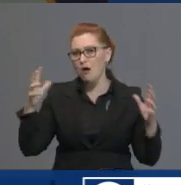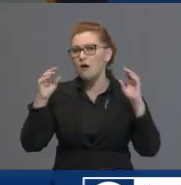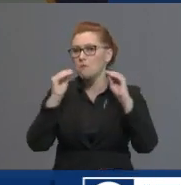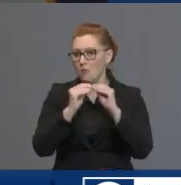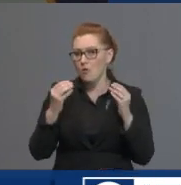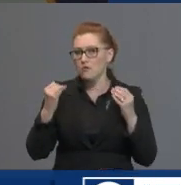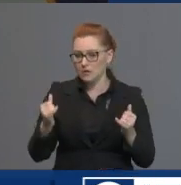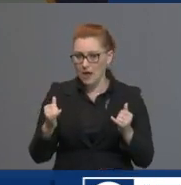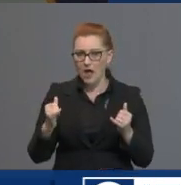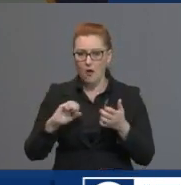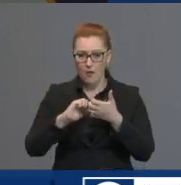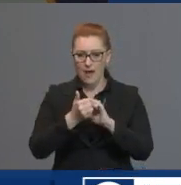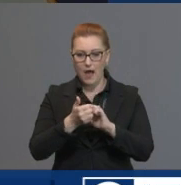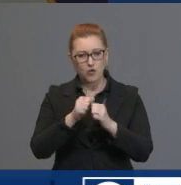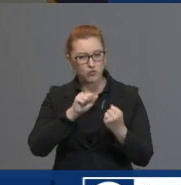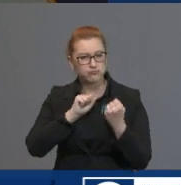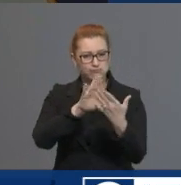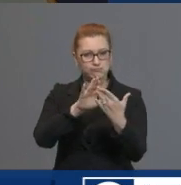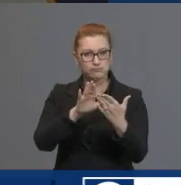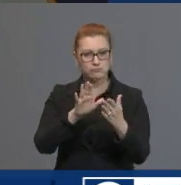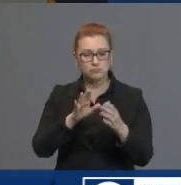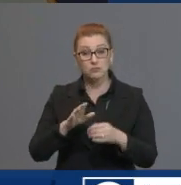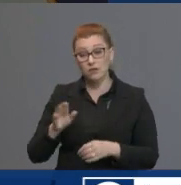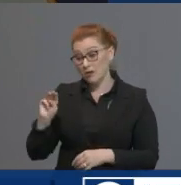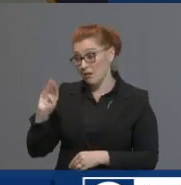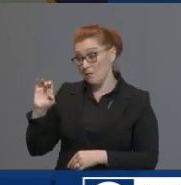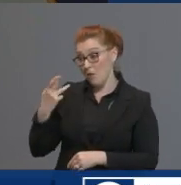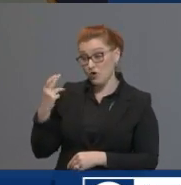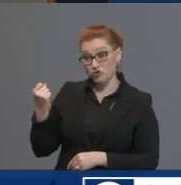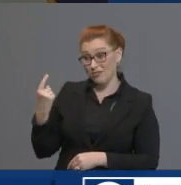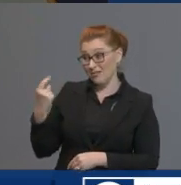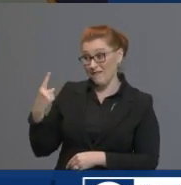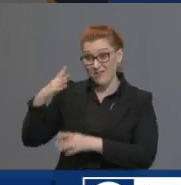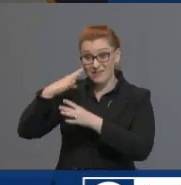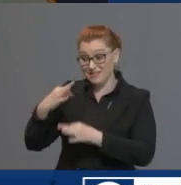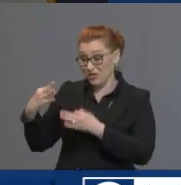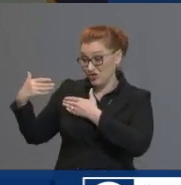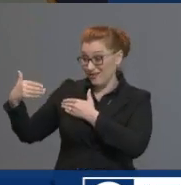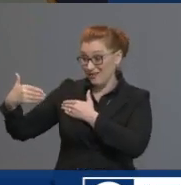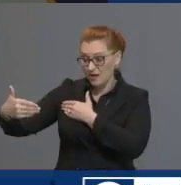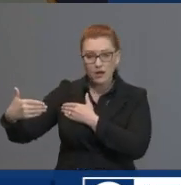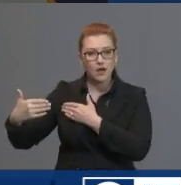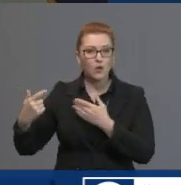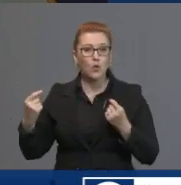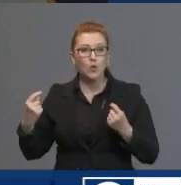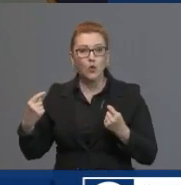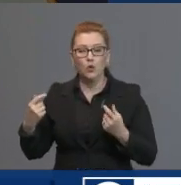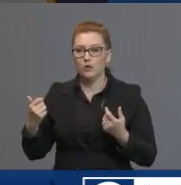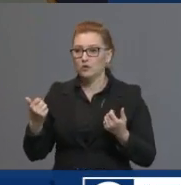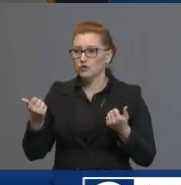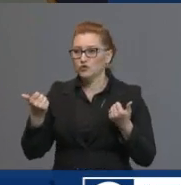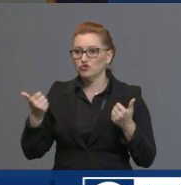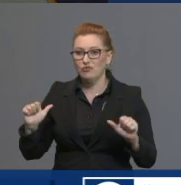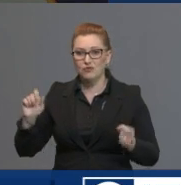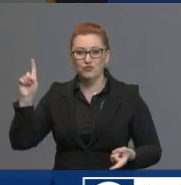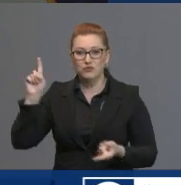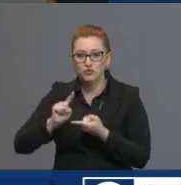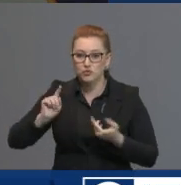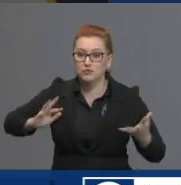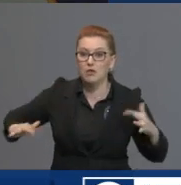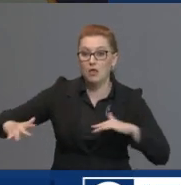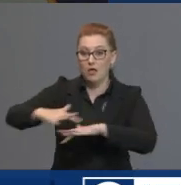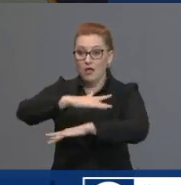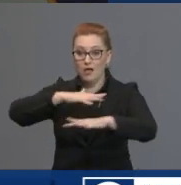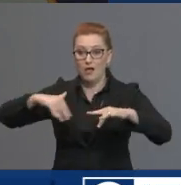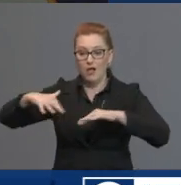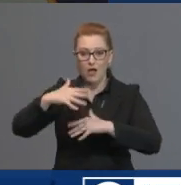on. So many of the decisions that were made from March 11th forward were to disperse large